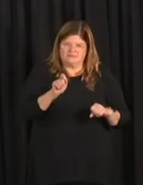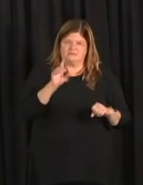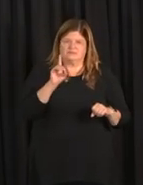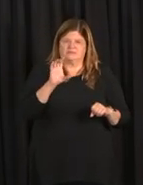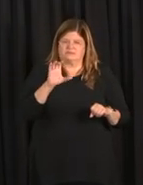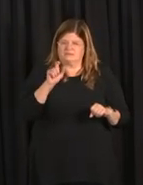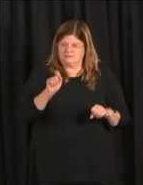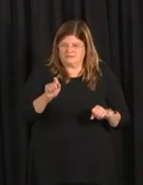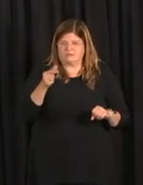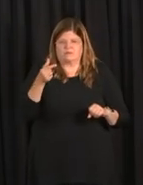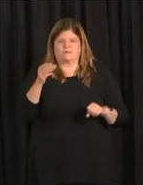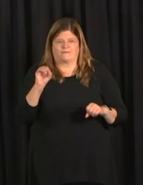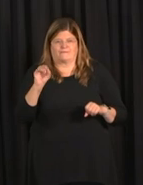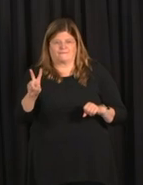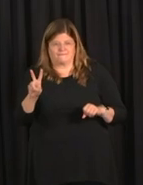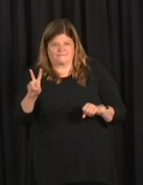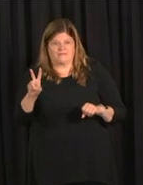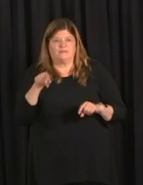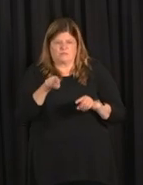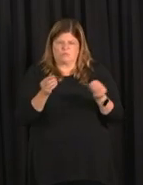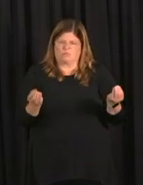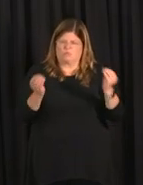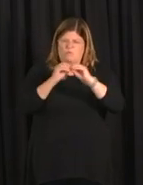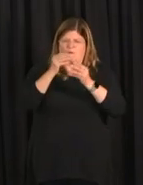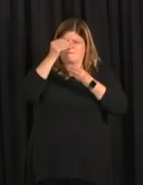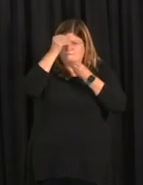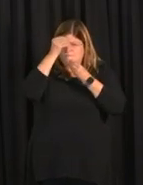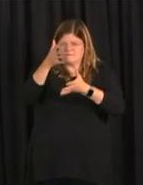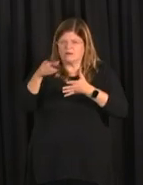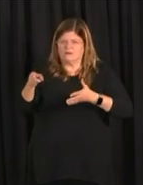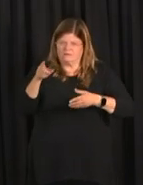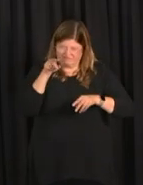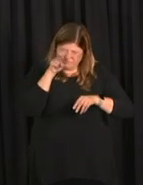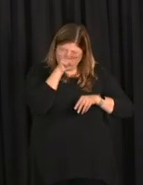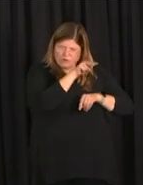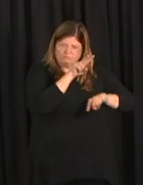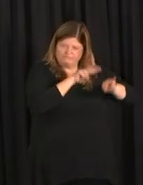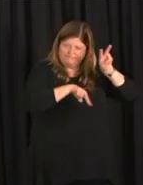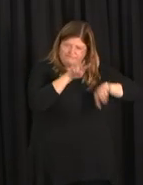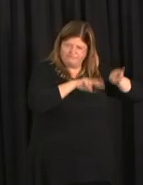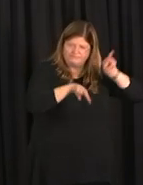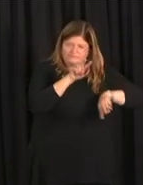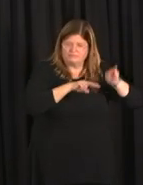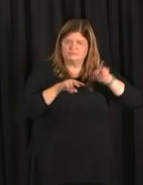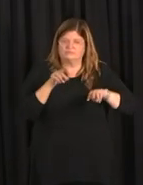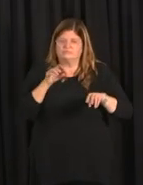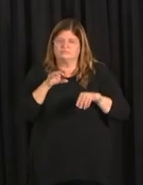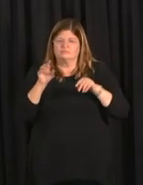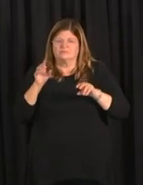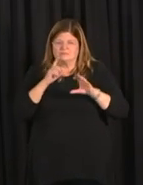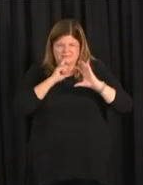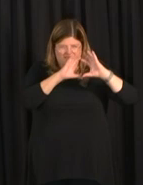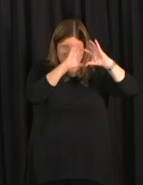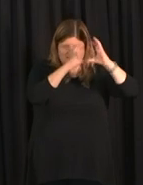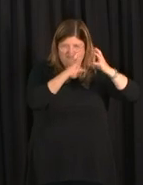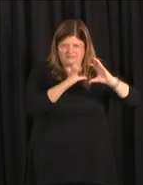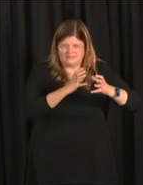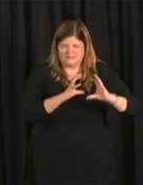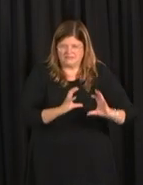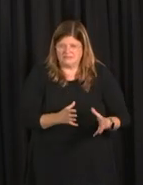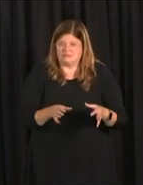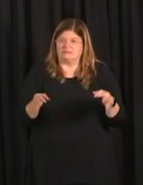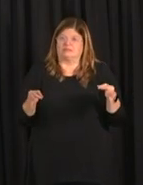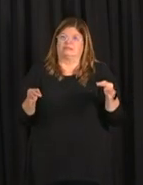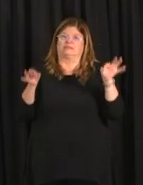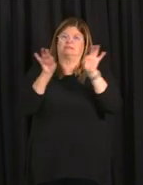coronavirus.dc.gov. There is additional information that helps you understand why. Looking at each of these categories is